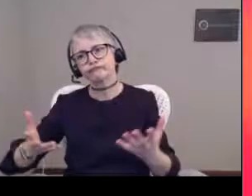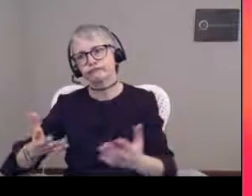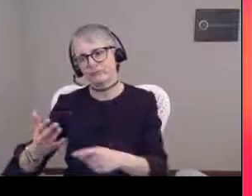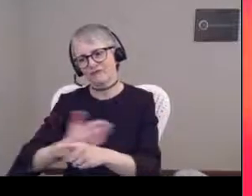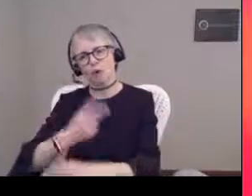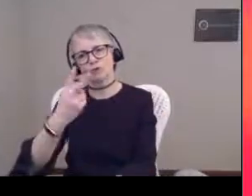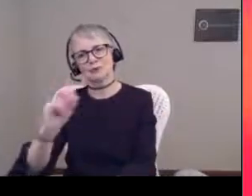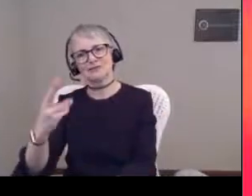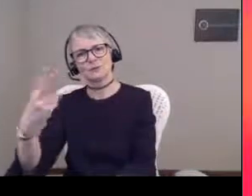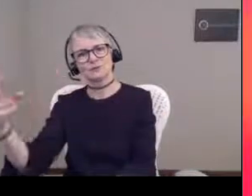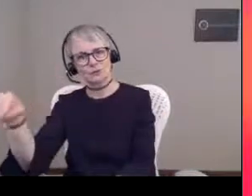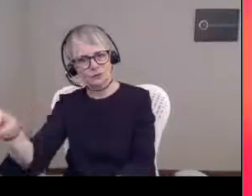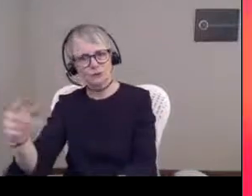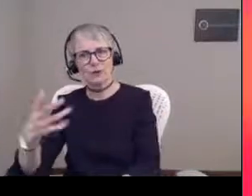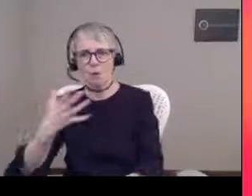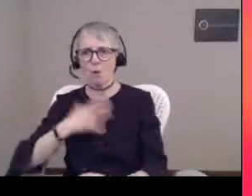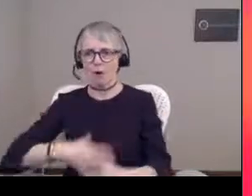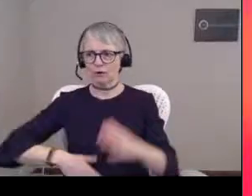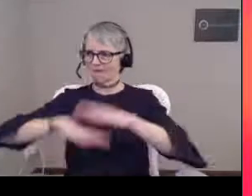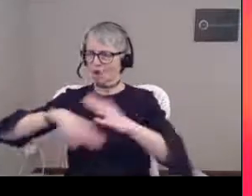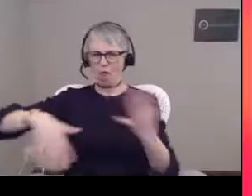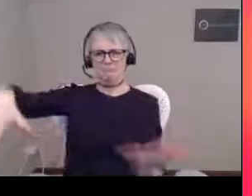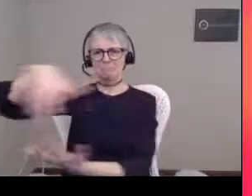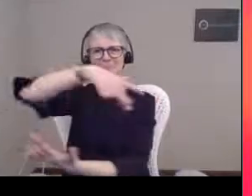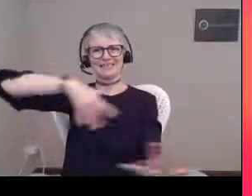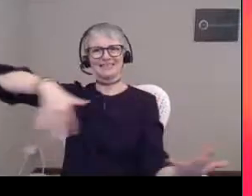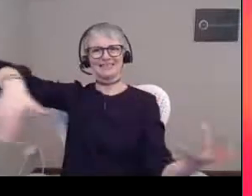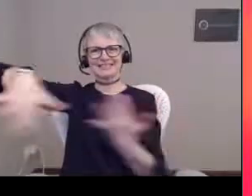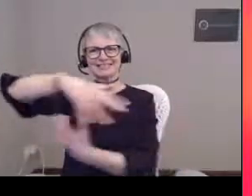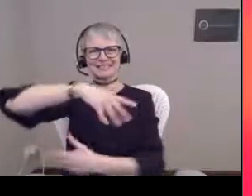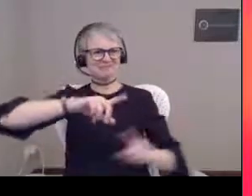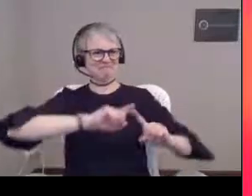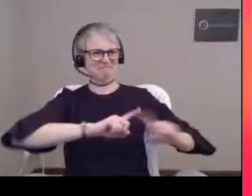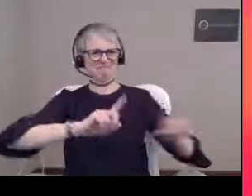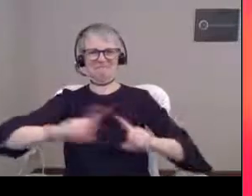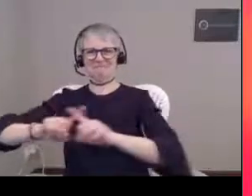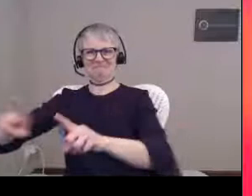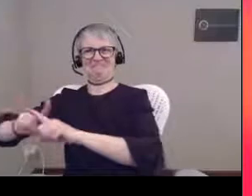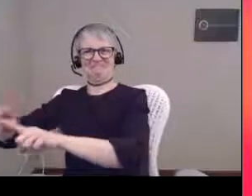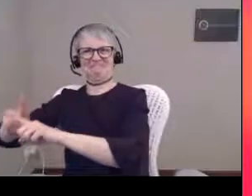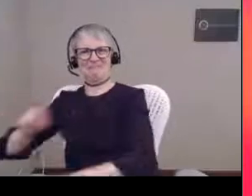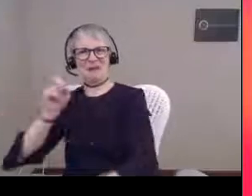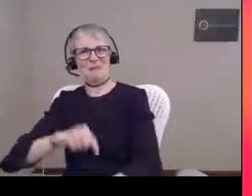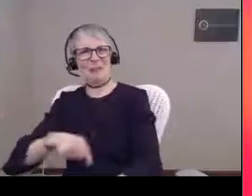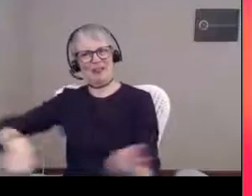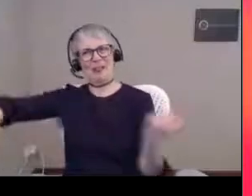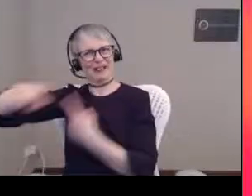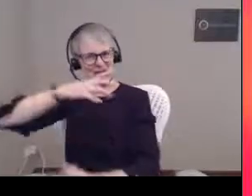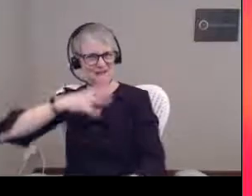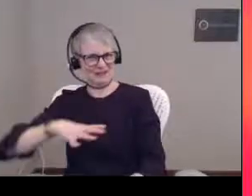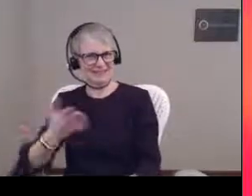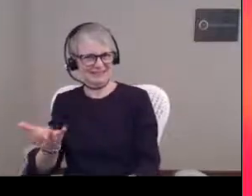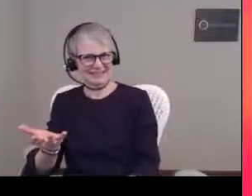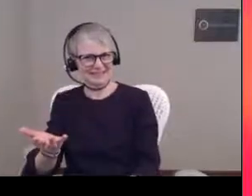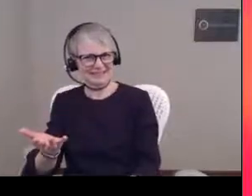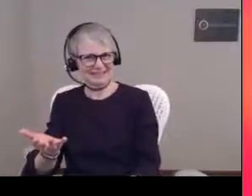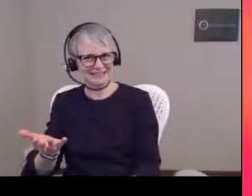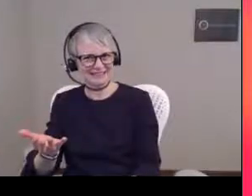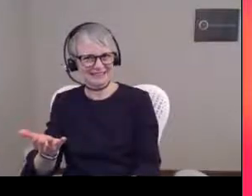ensure that we have a full representation of candidates from the UK who want to come to ITV and say, this is the